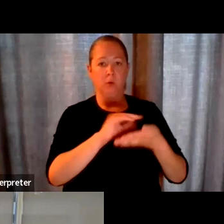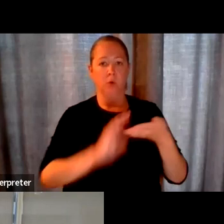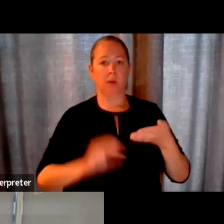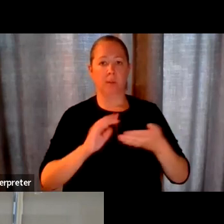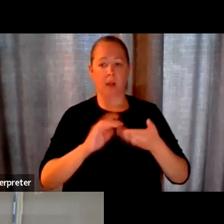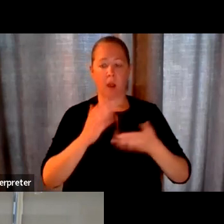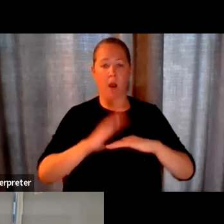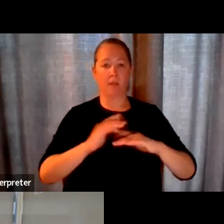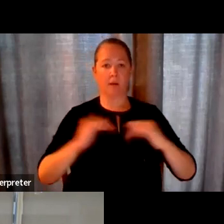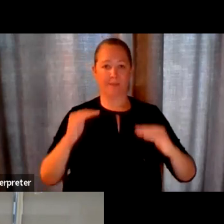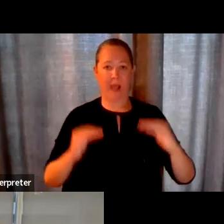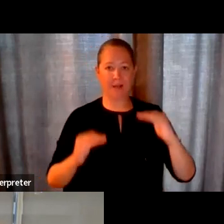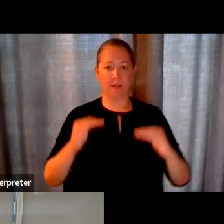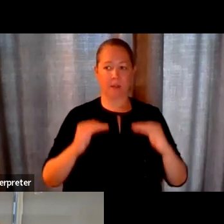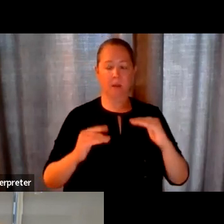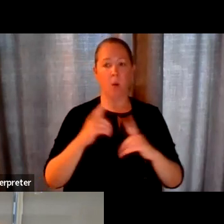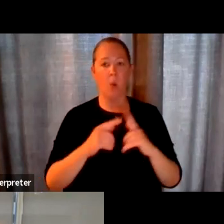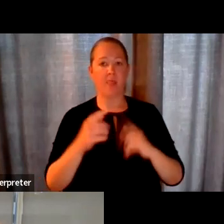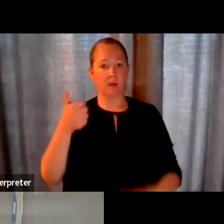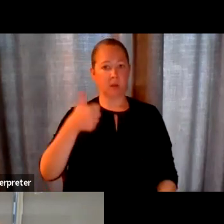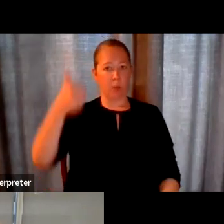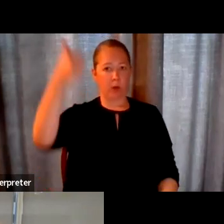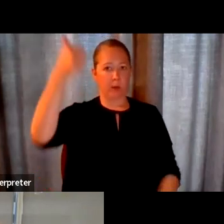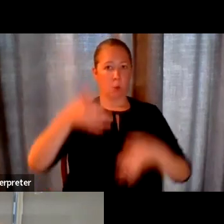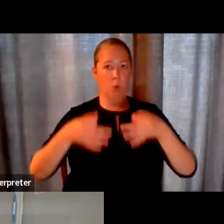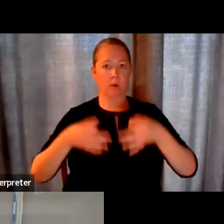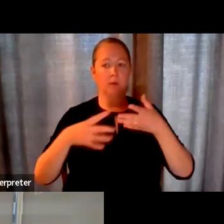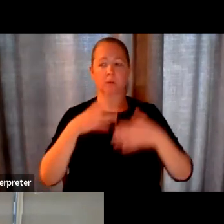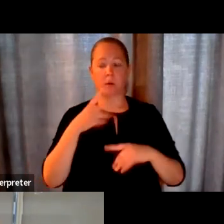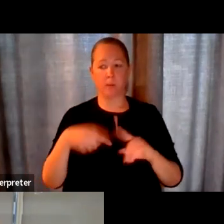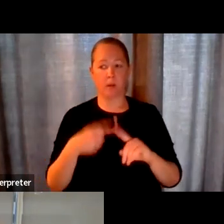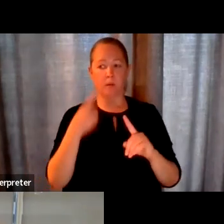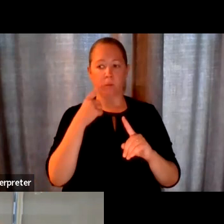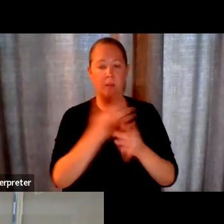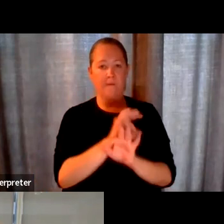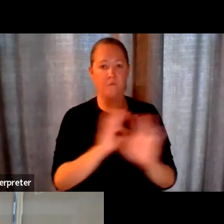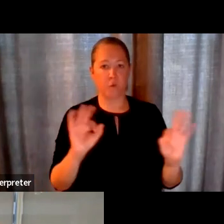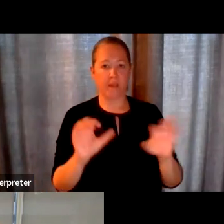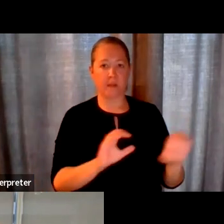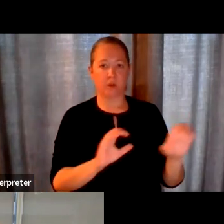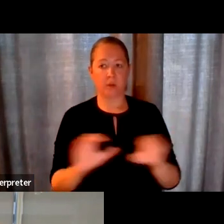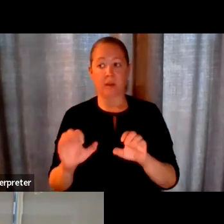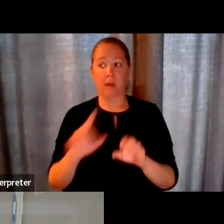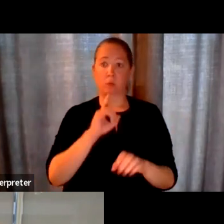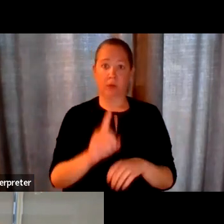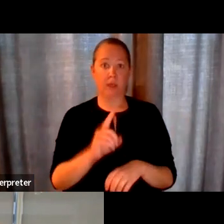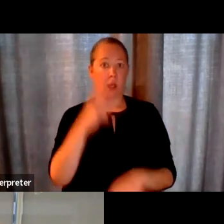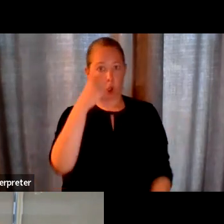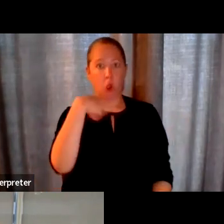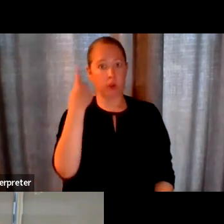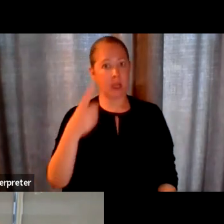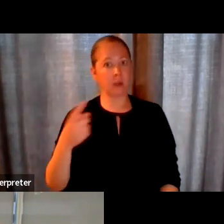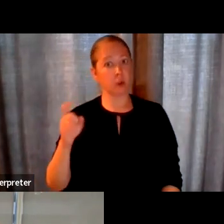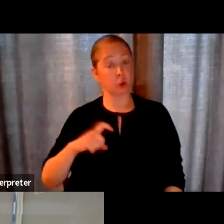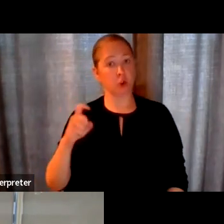Supreme Court has said about the Establishment Clause, about the Free Exercise Clause, it really looked like it should have gone in the